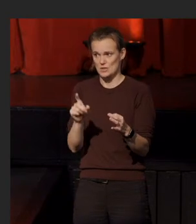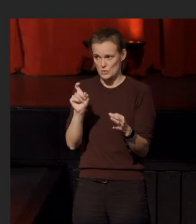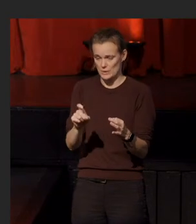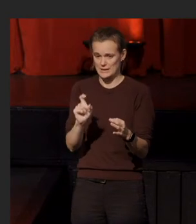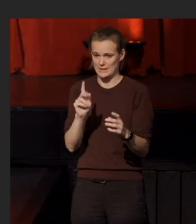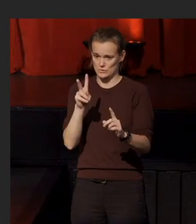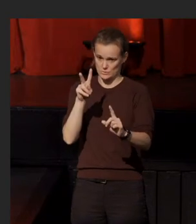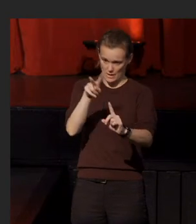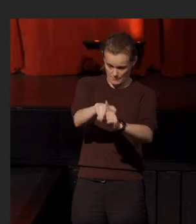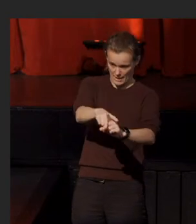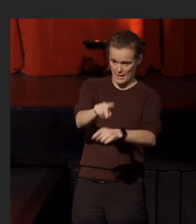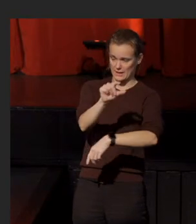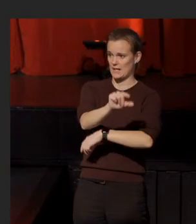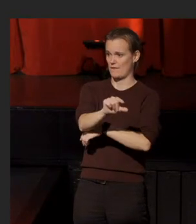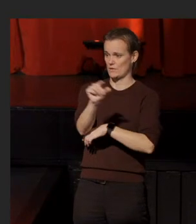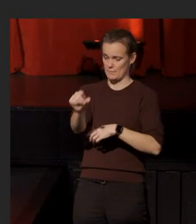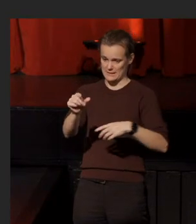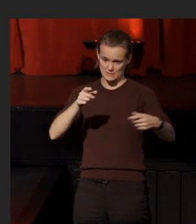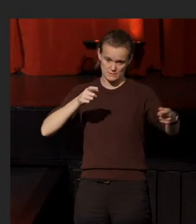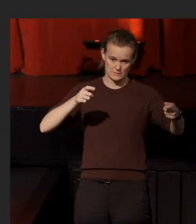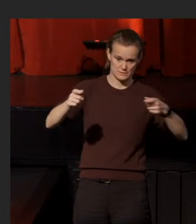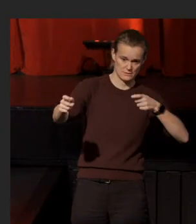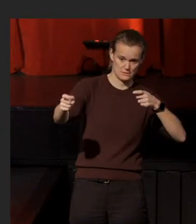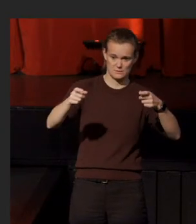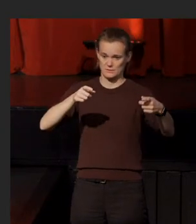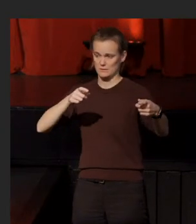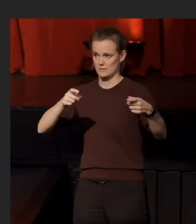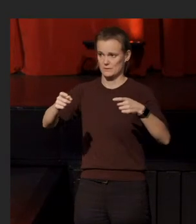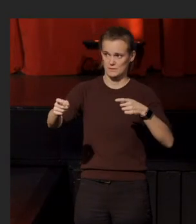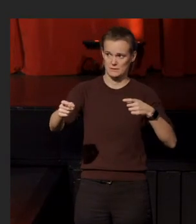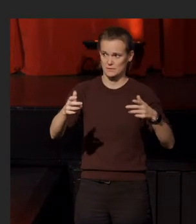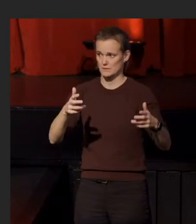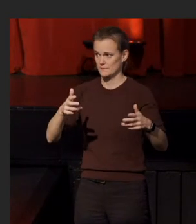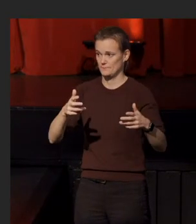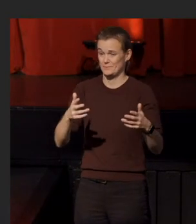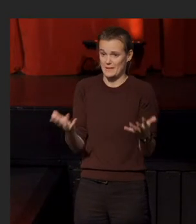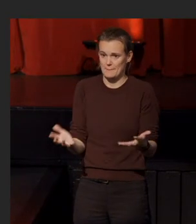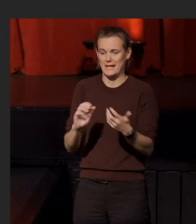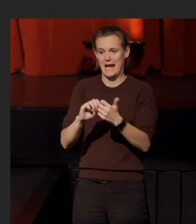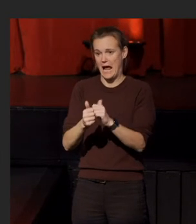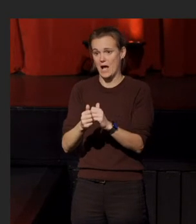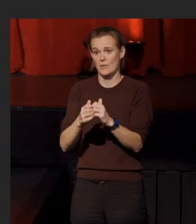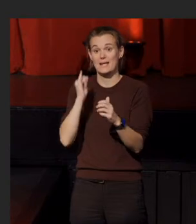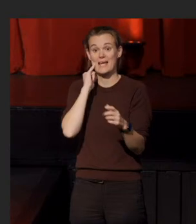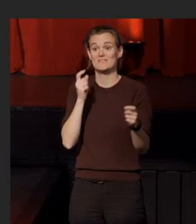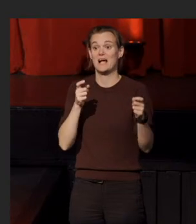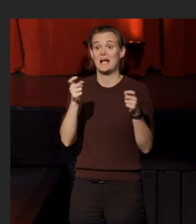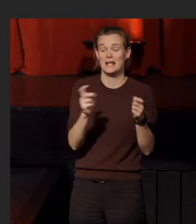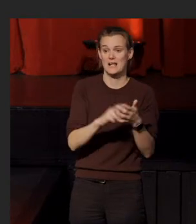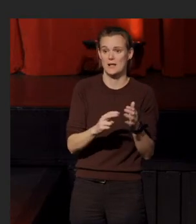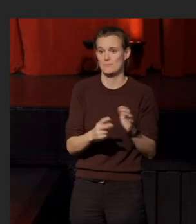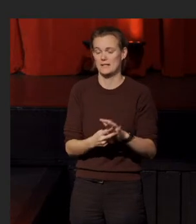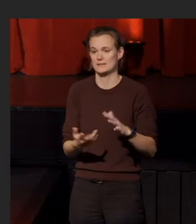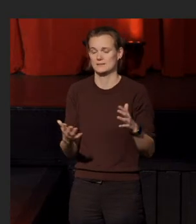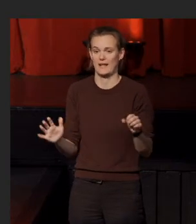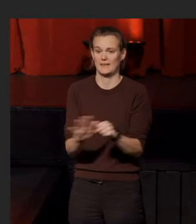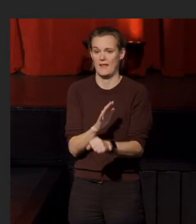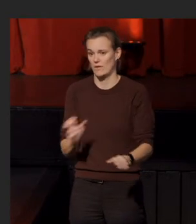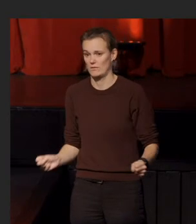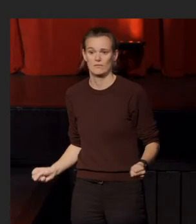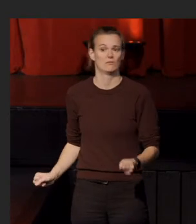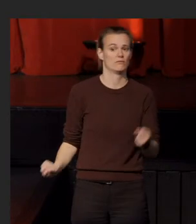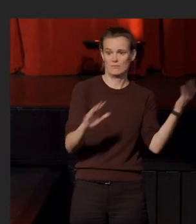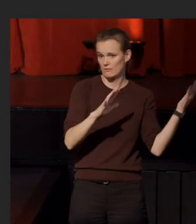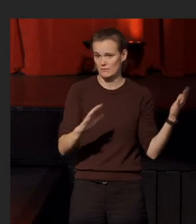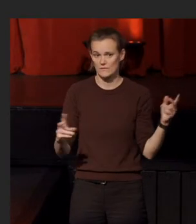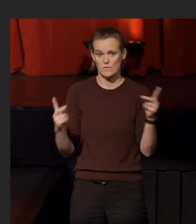democratic governance to this space. The question is, can we throw the baby out with the bathwater or make things worse? And I think that's definitely